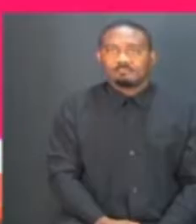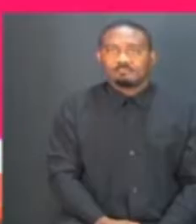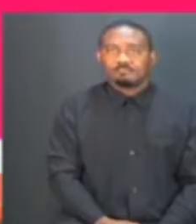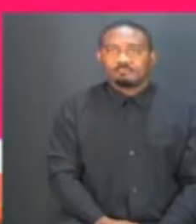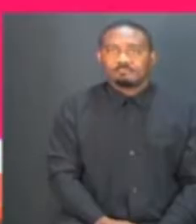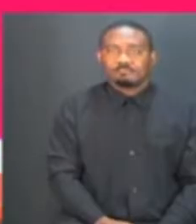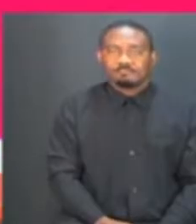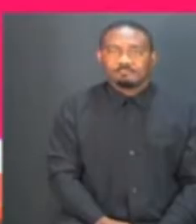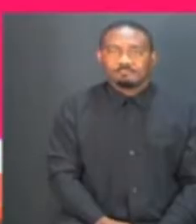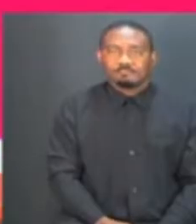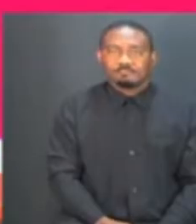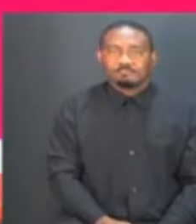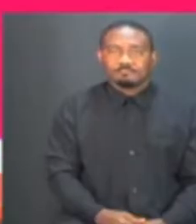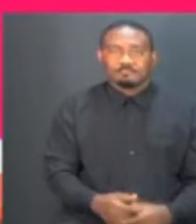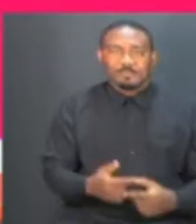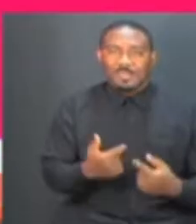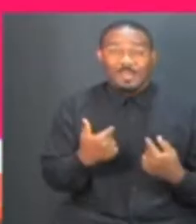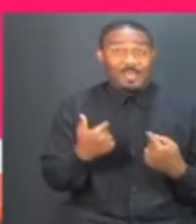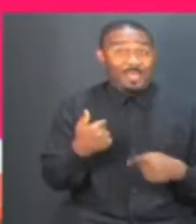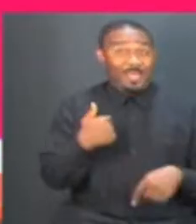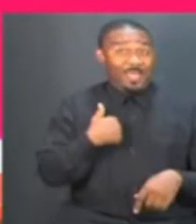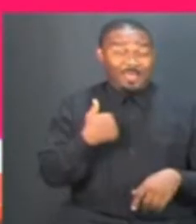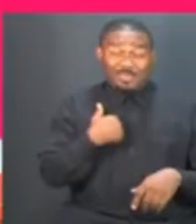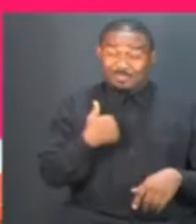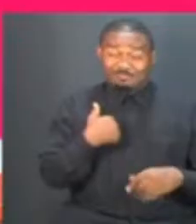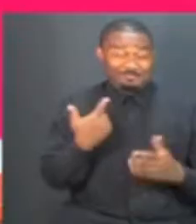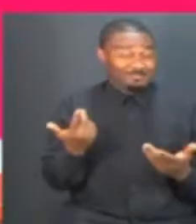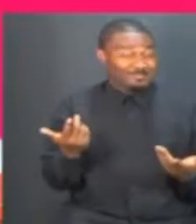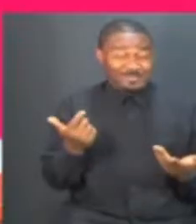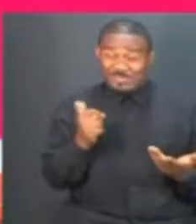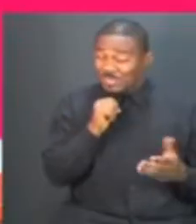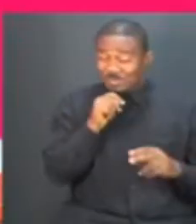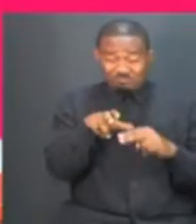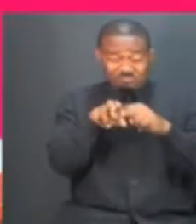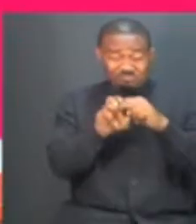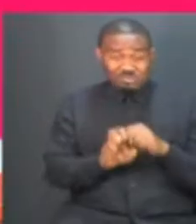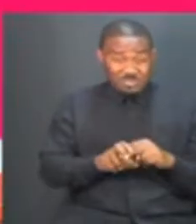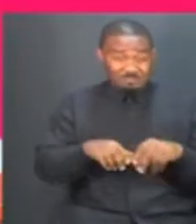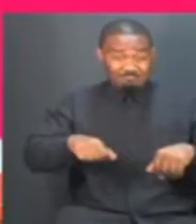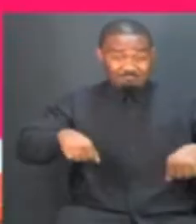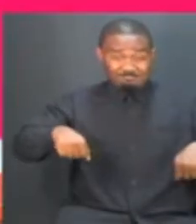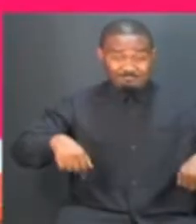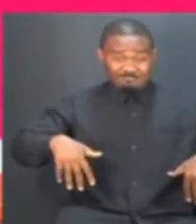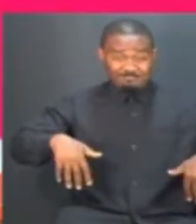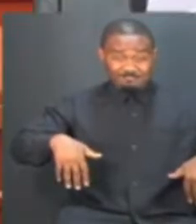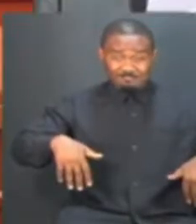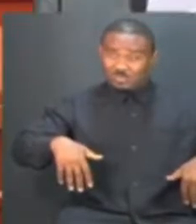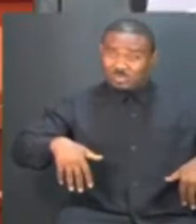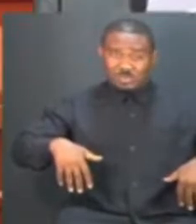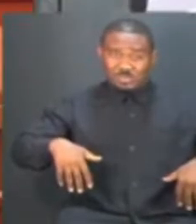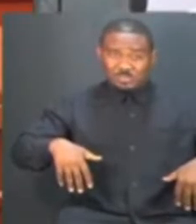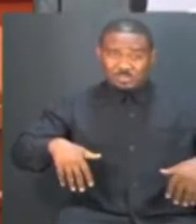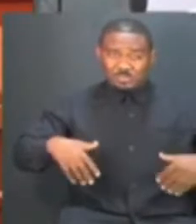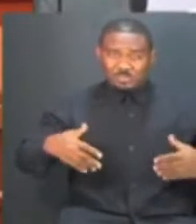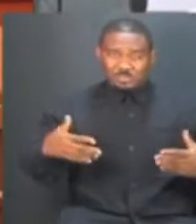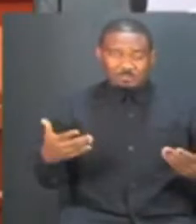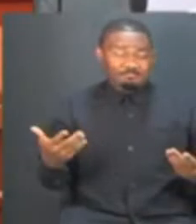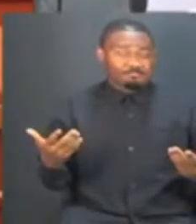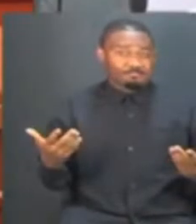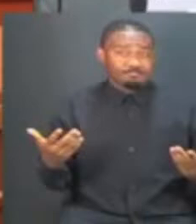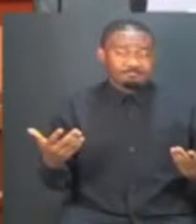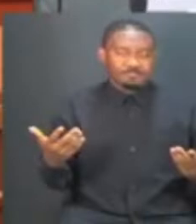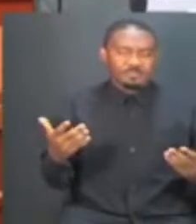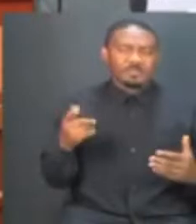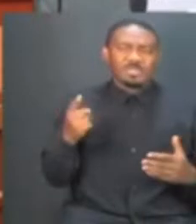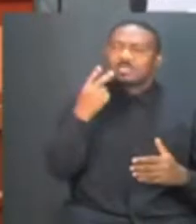Well, I was not in the chair. What was the direction of the speaker? In fact, the speaker proceeded to the next question. Because I